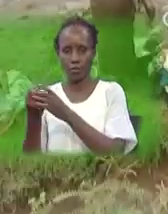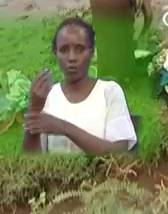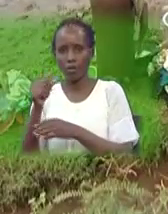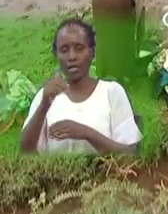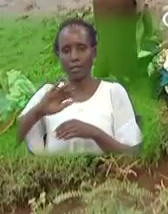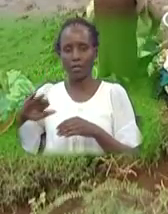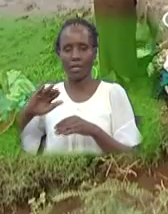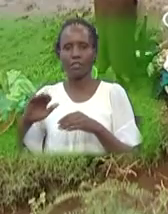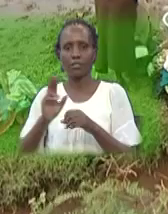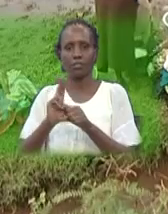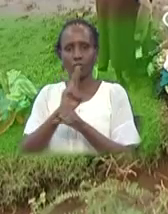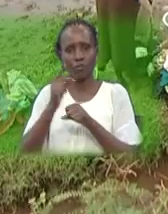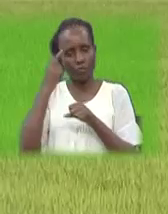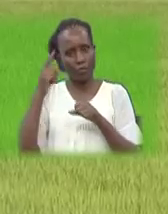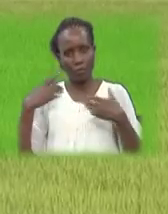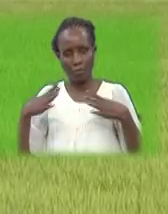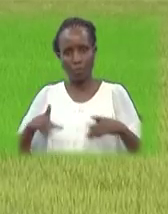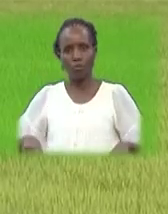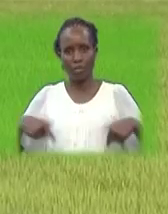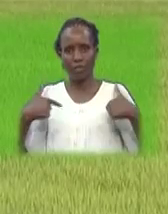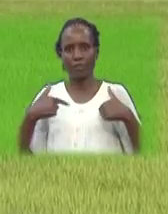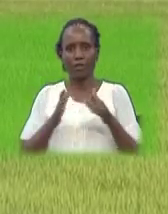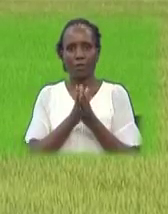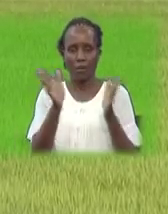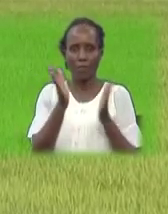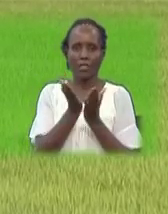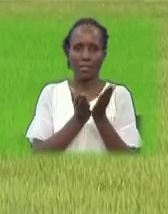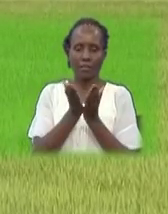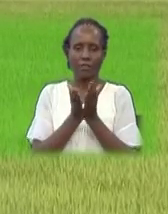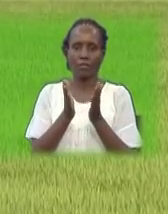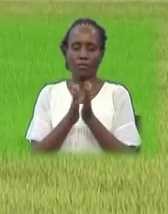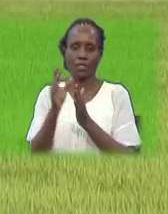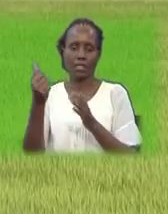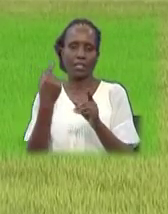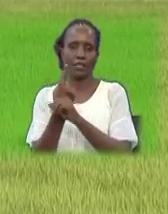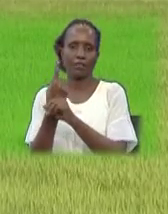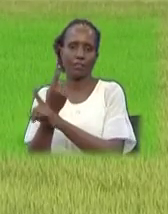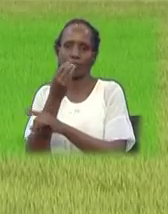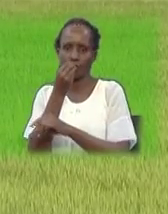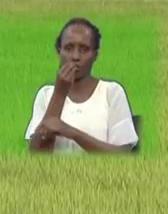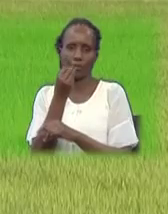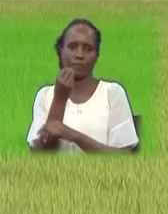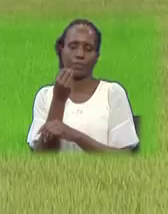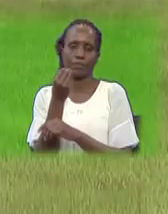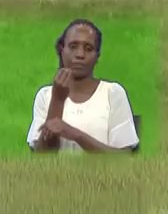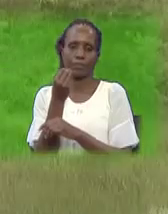the scheme is used for settlement, public utilities, subsistence, and horticultural crops farming.